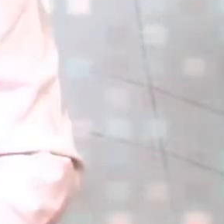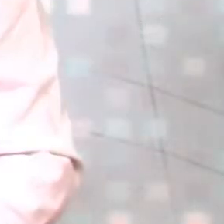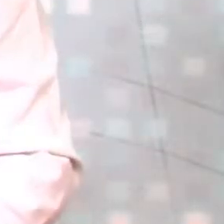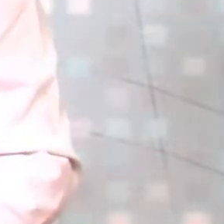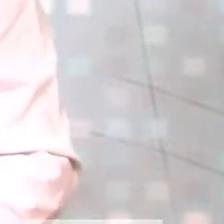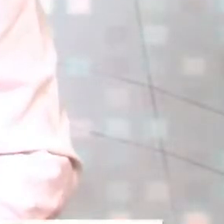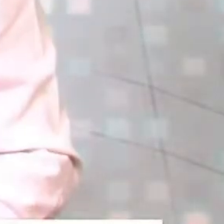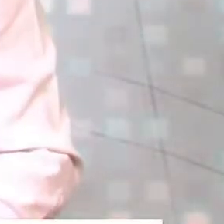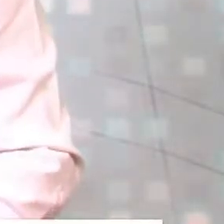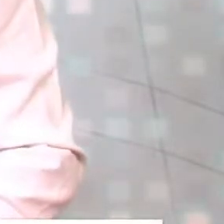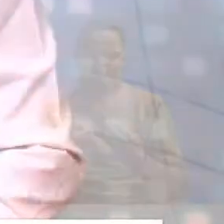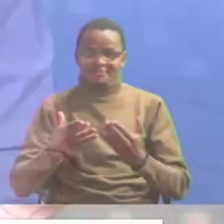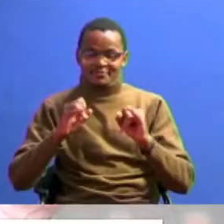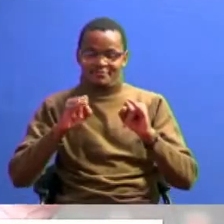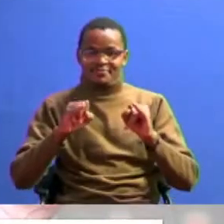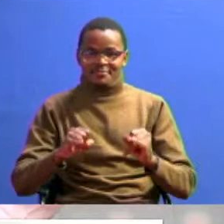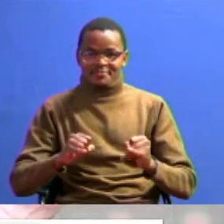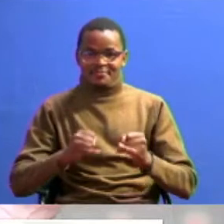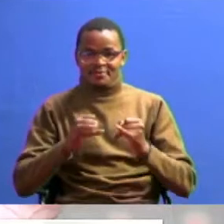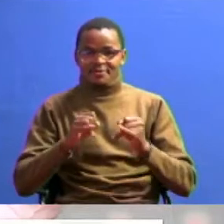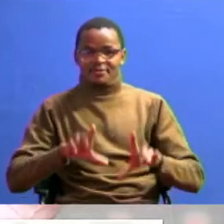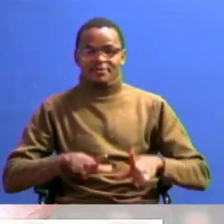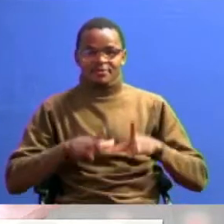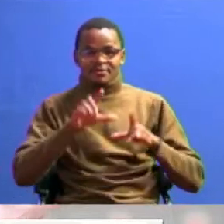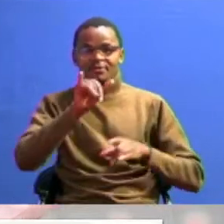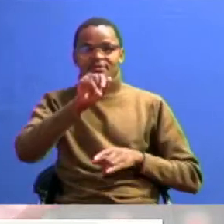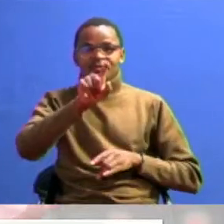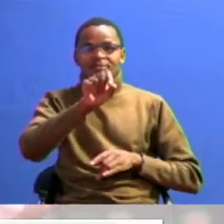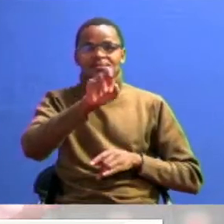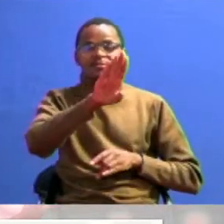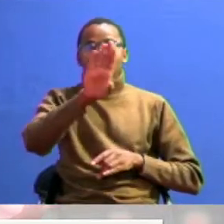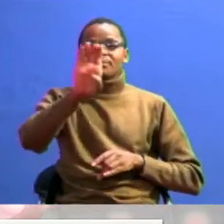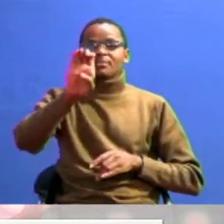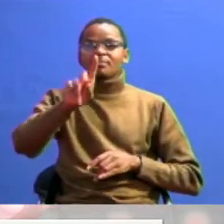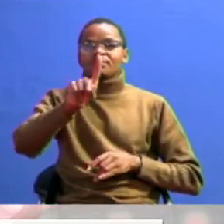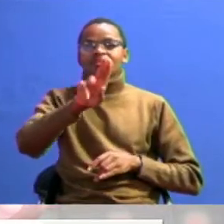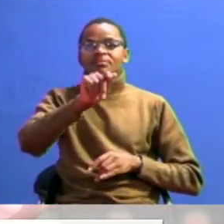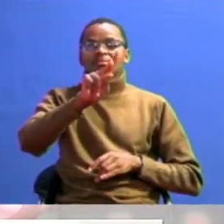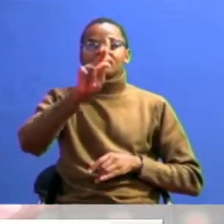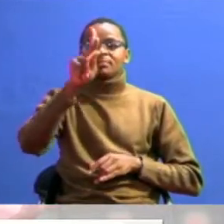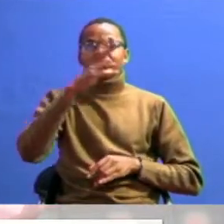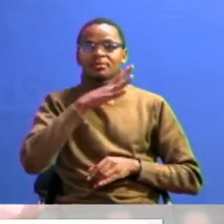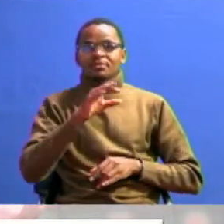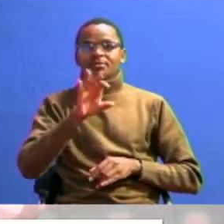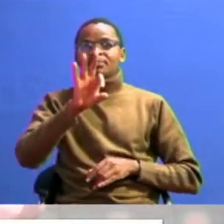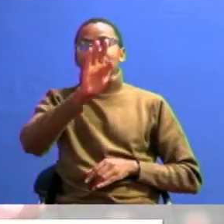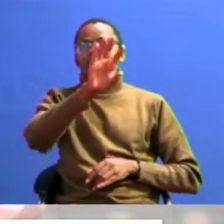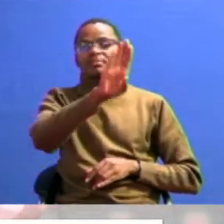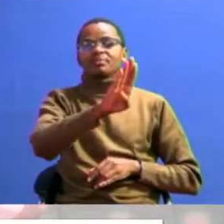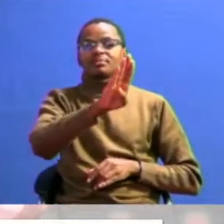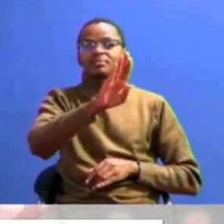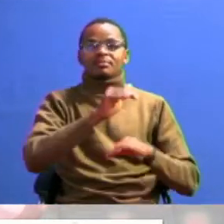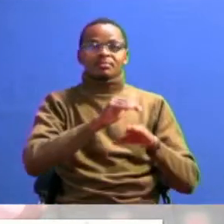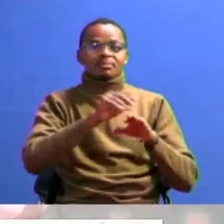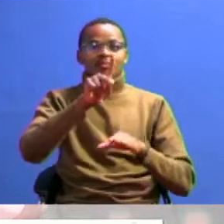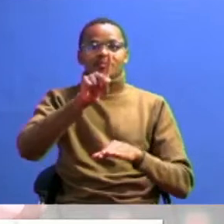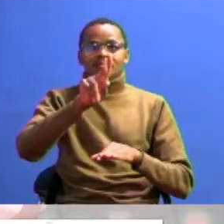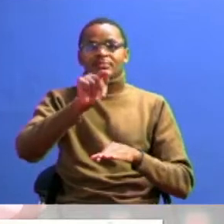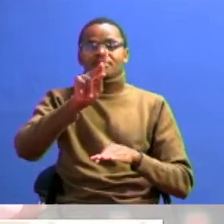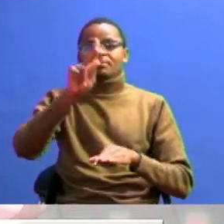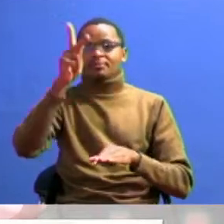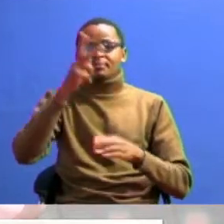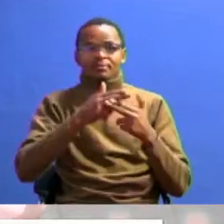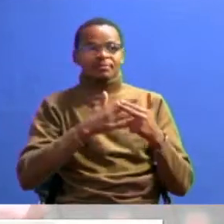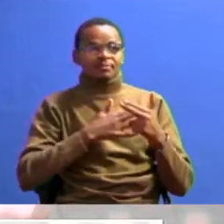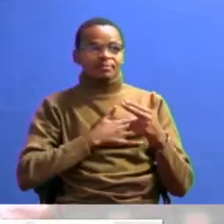Warm welcome to the broadcast. We're streaming live on YouTube at KUTV Kenya and on Facebook at KUTV Kenya. My